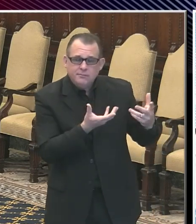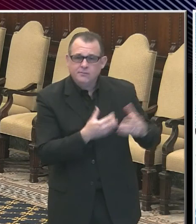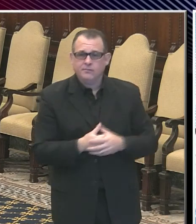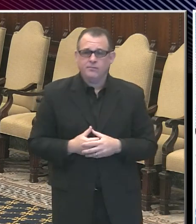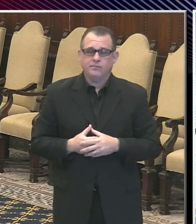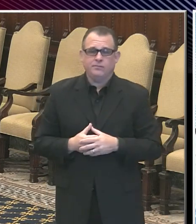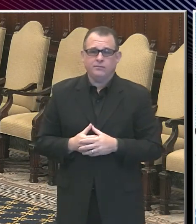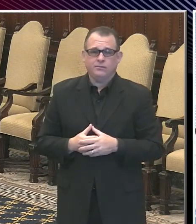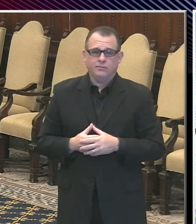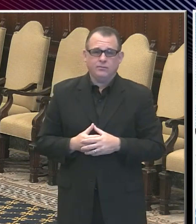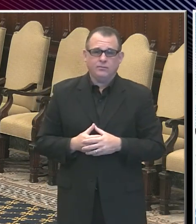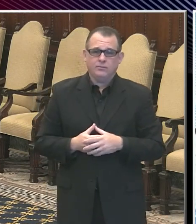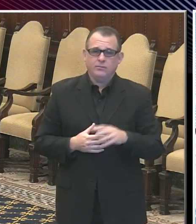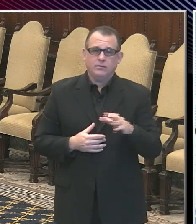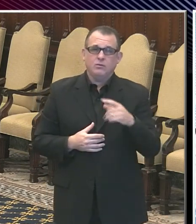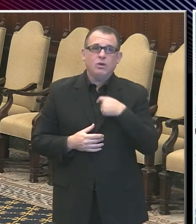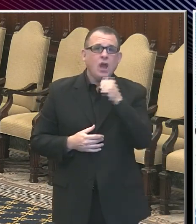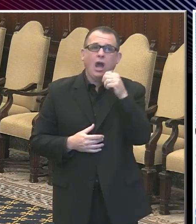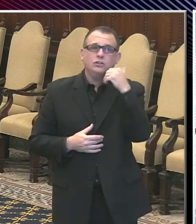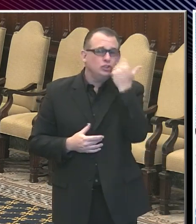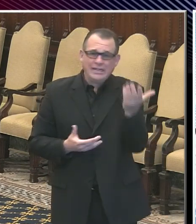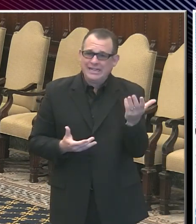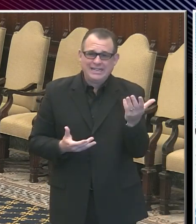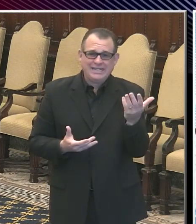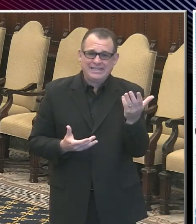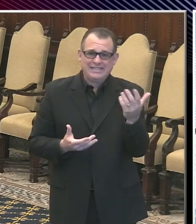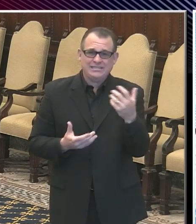we're not shy about begging at this point,